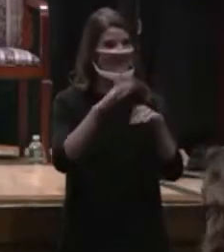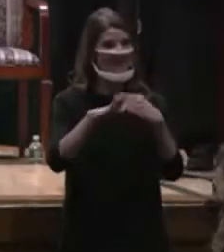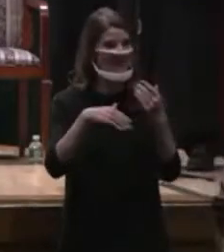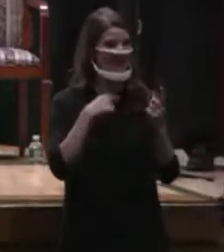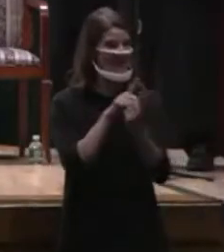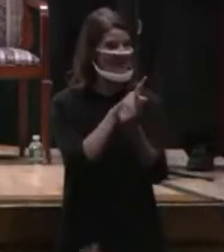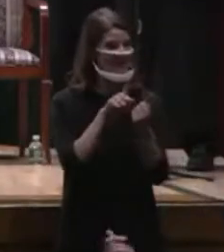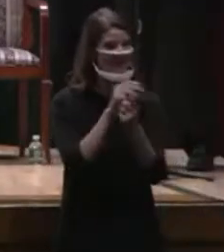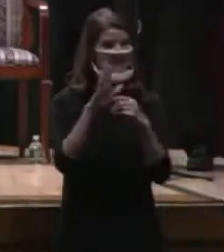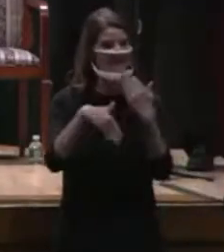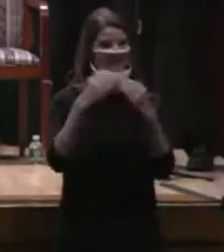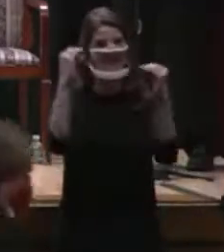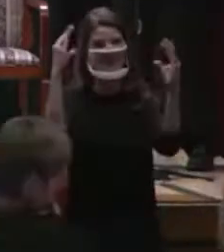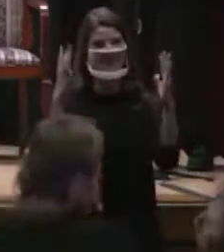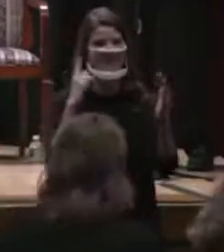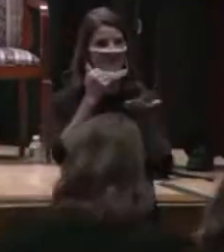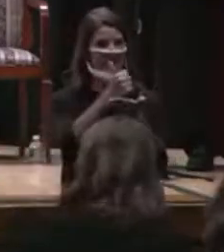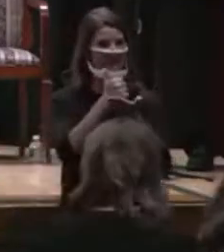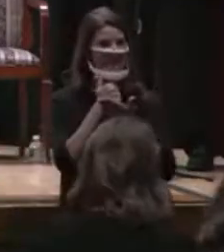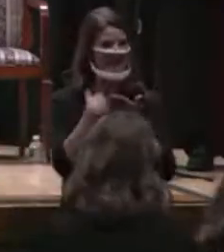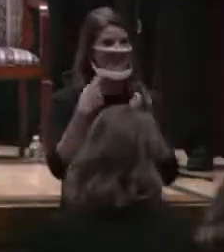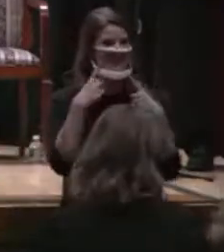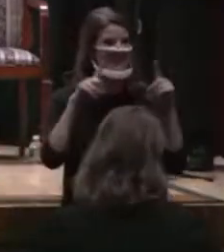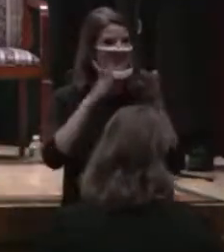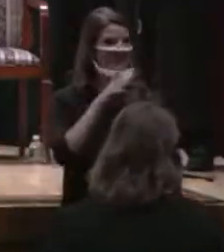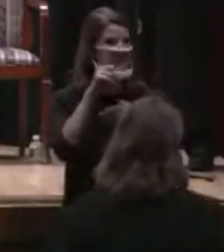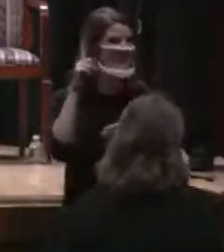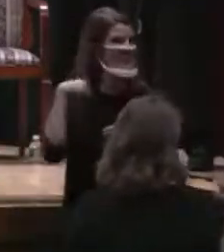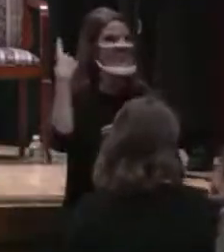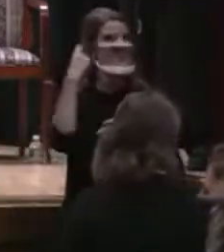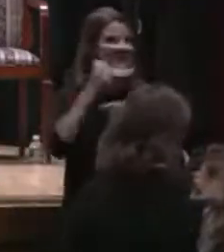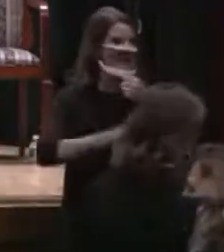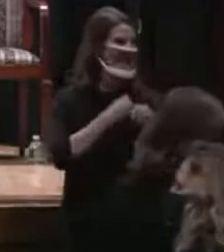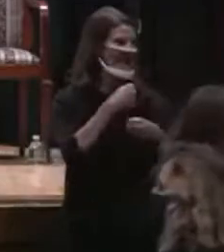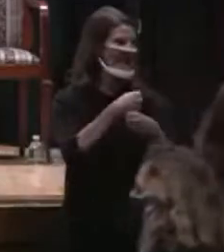made, and all my professors for helping me get through this crazy year.